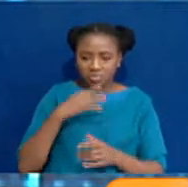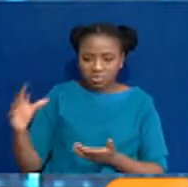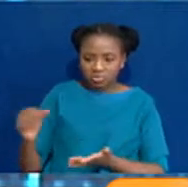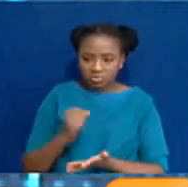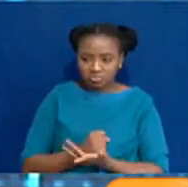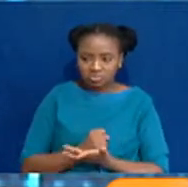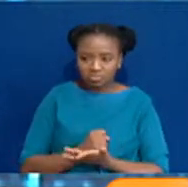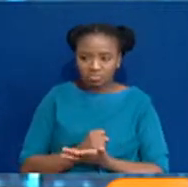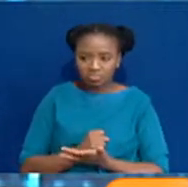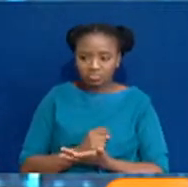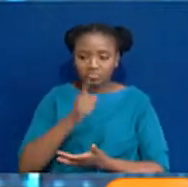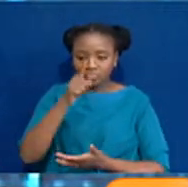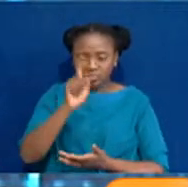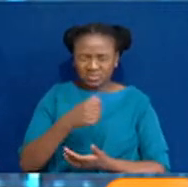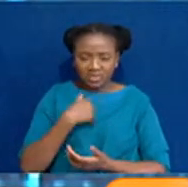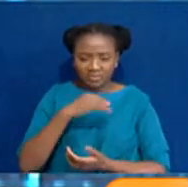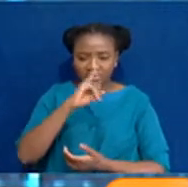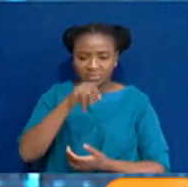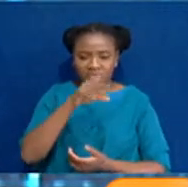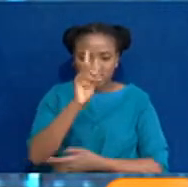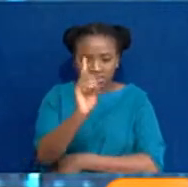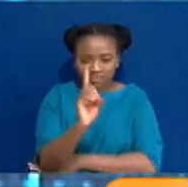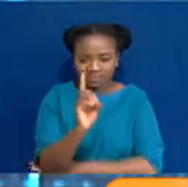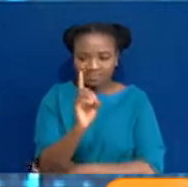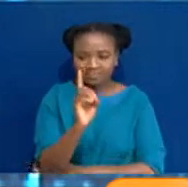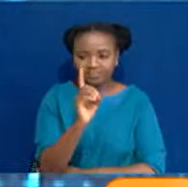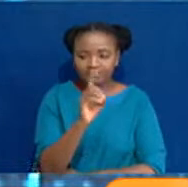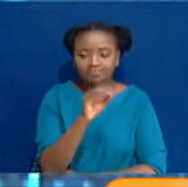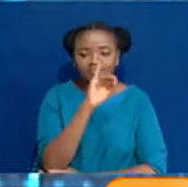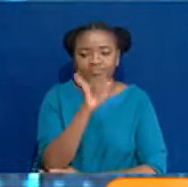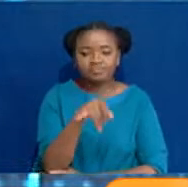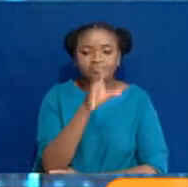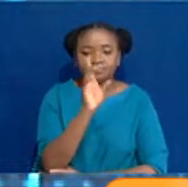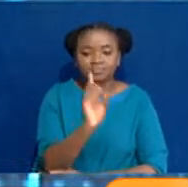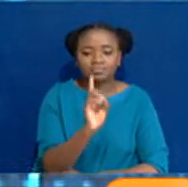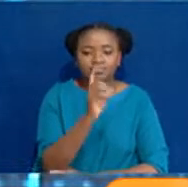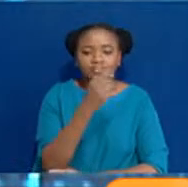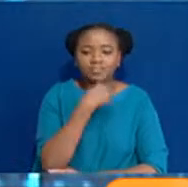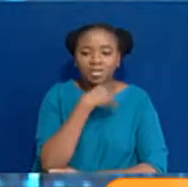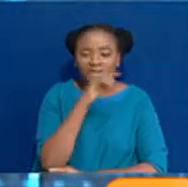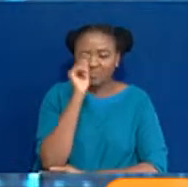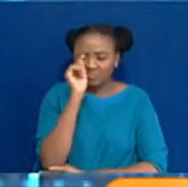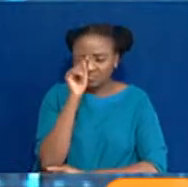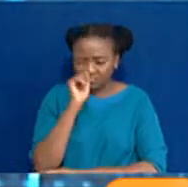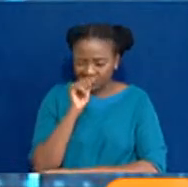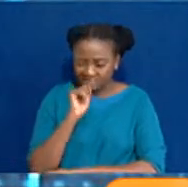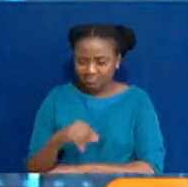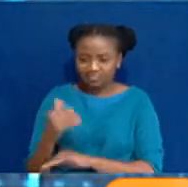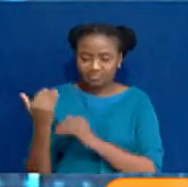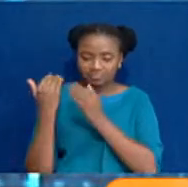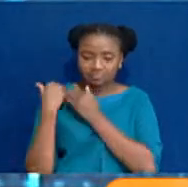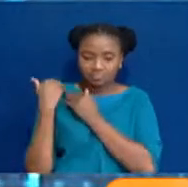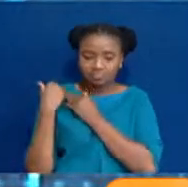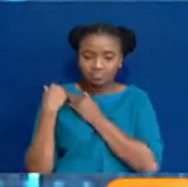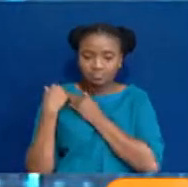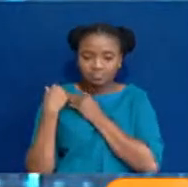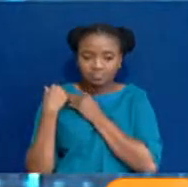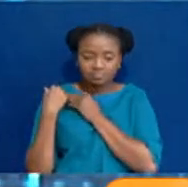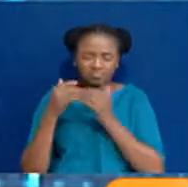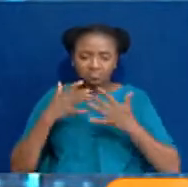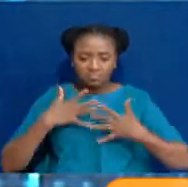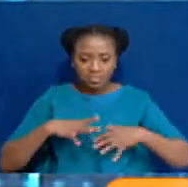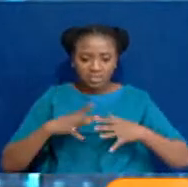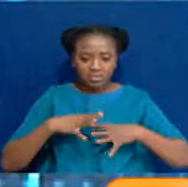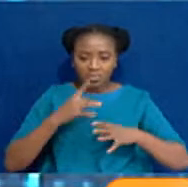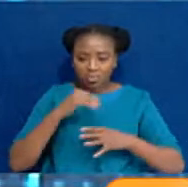one, you must have a job description. In the job description, you have got the roles and responsibilities which the person who is